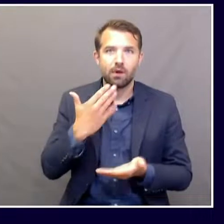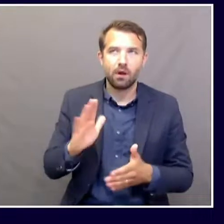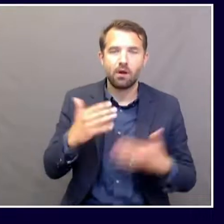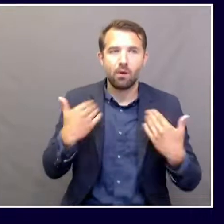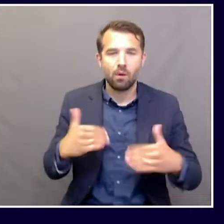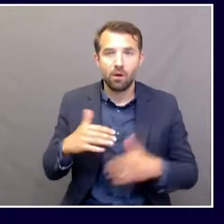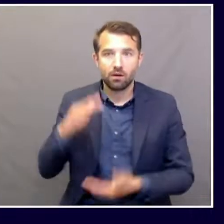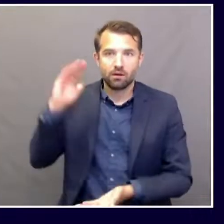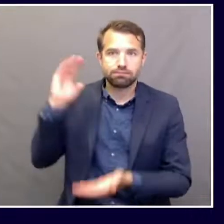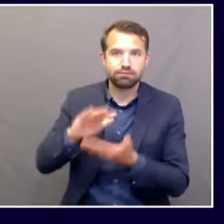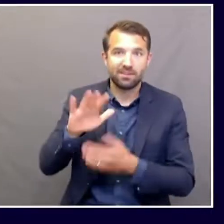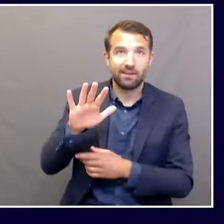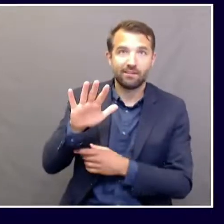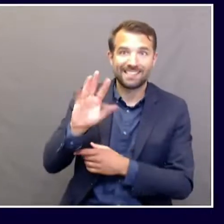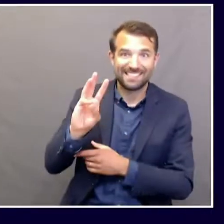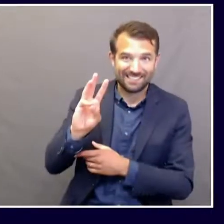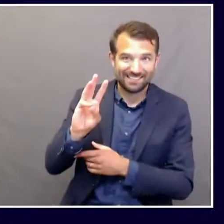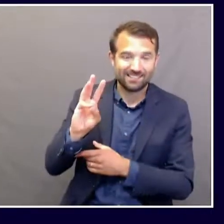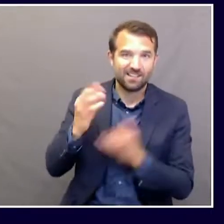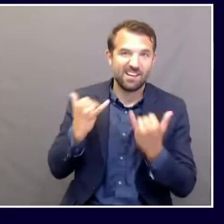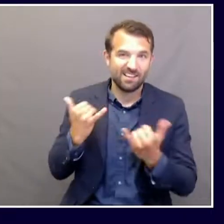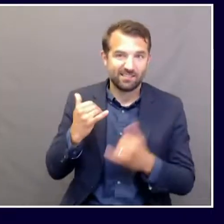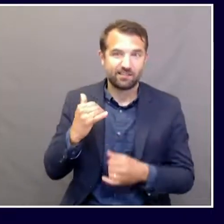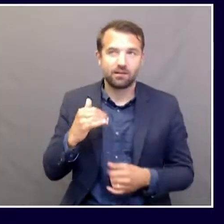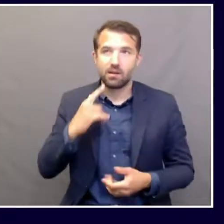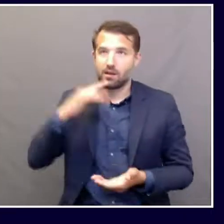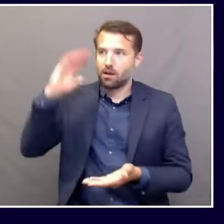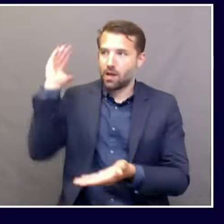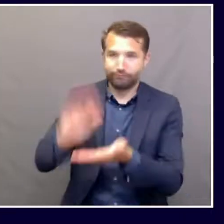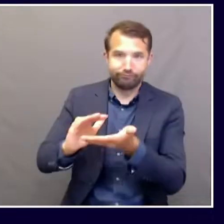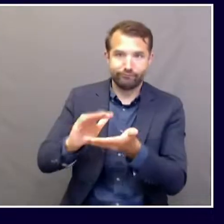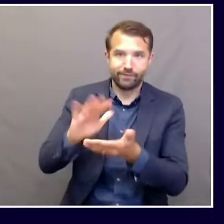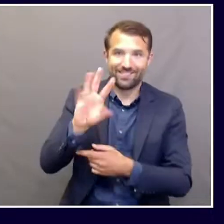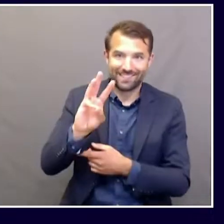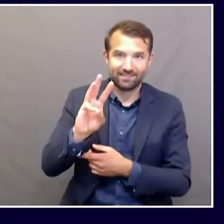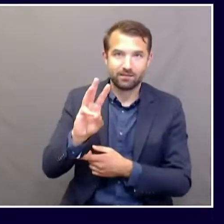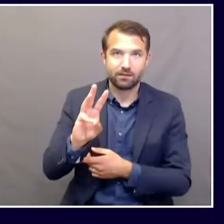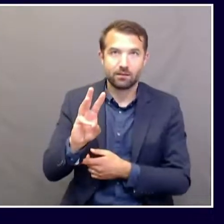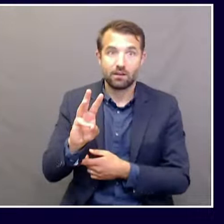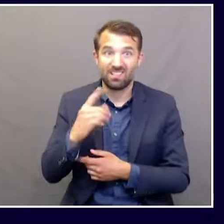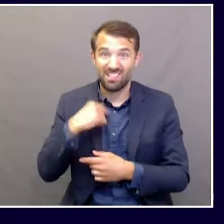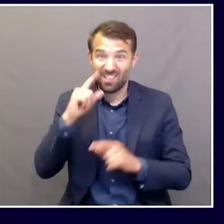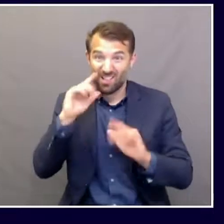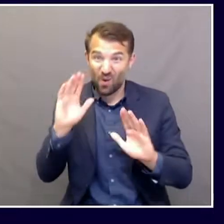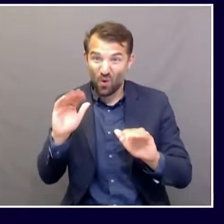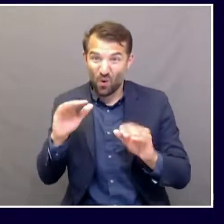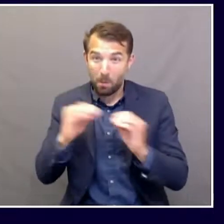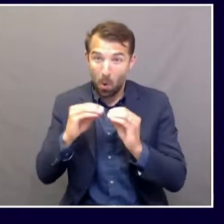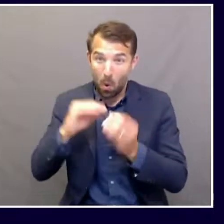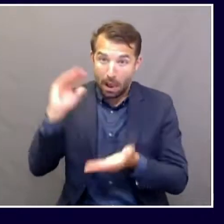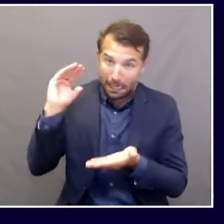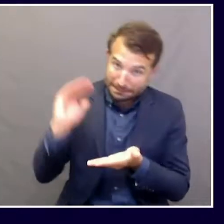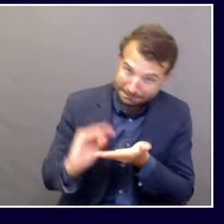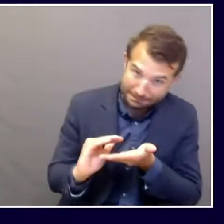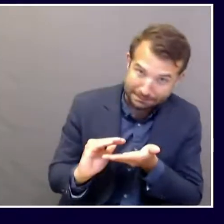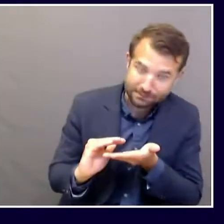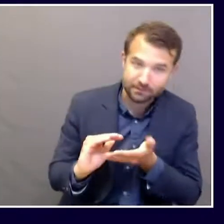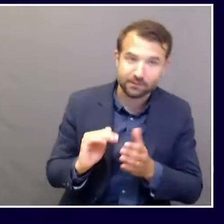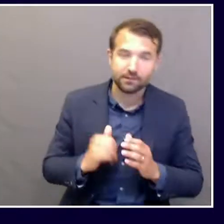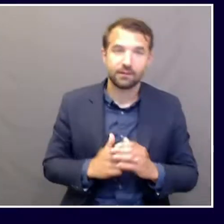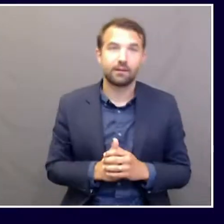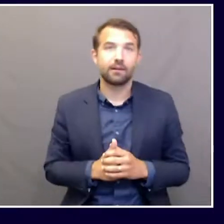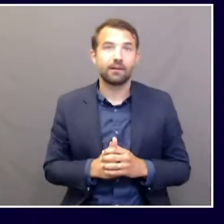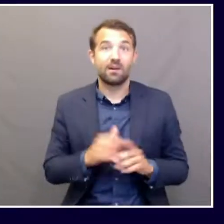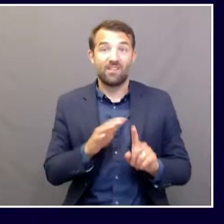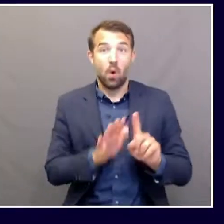now. So that's a remarkable decline. We hope it'll continue in that direction. Geographically, it's been across the state. That's also a